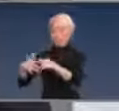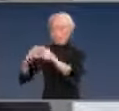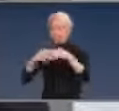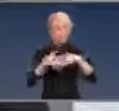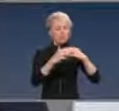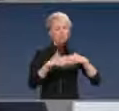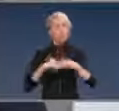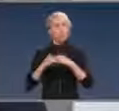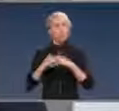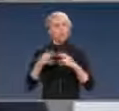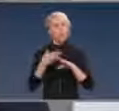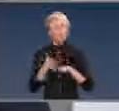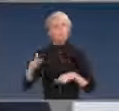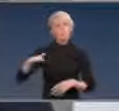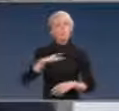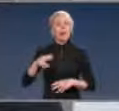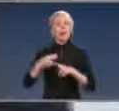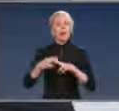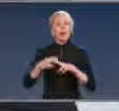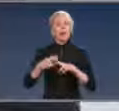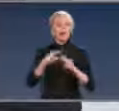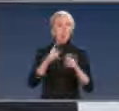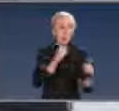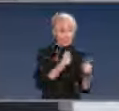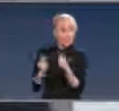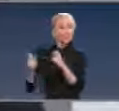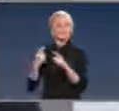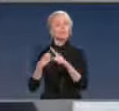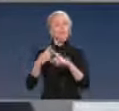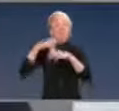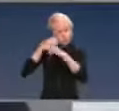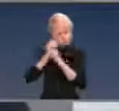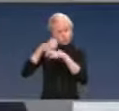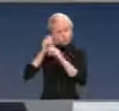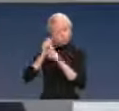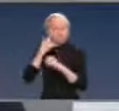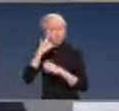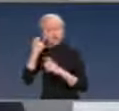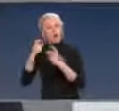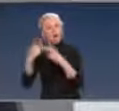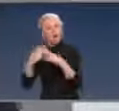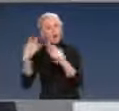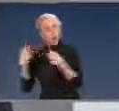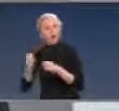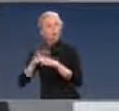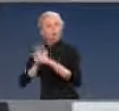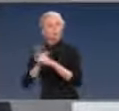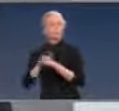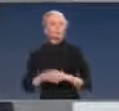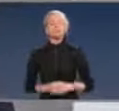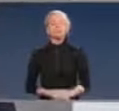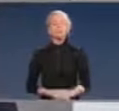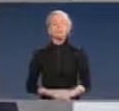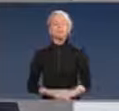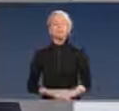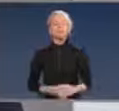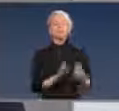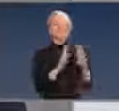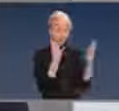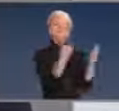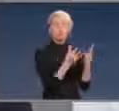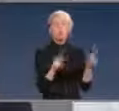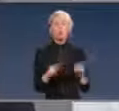up that pace, which we will. We also agreed and adopted a freight movement protocol, particularly relates to